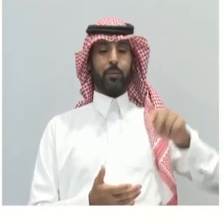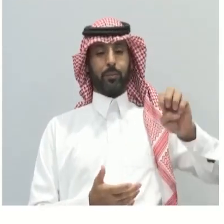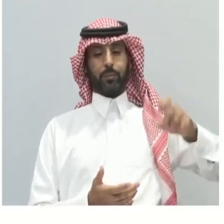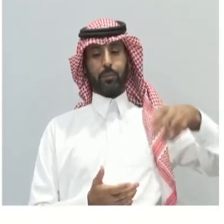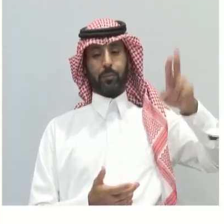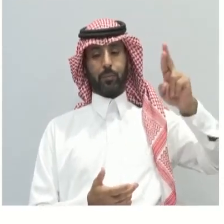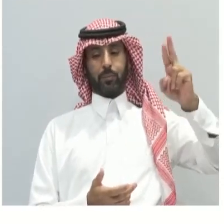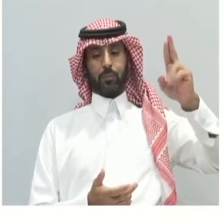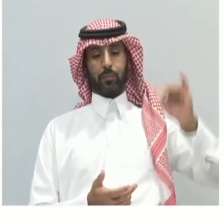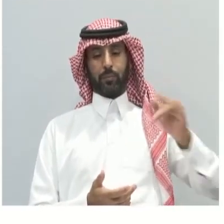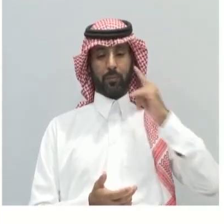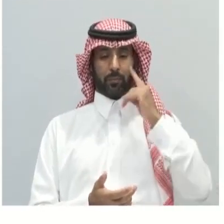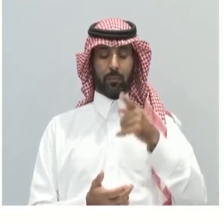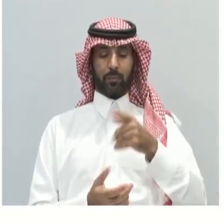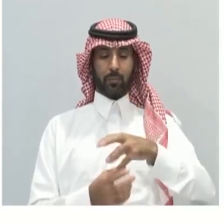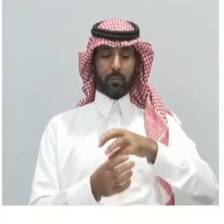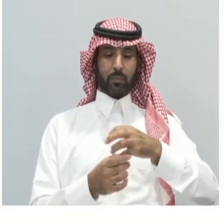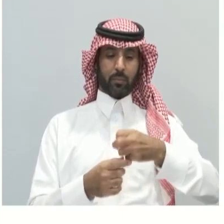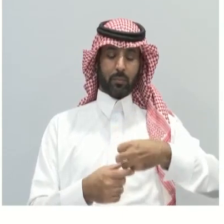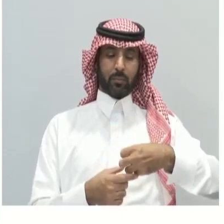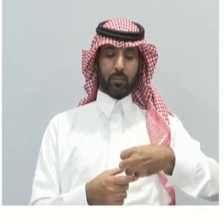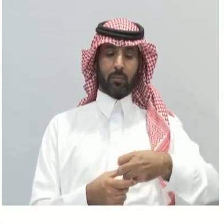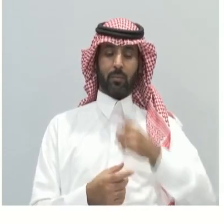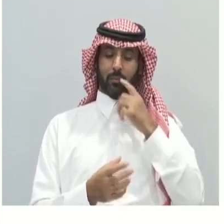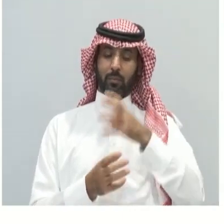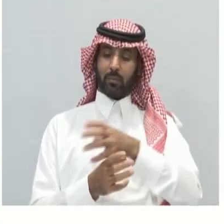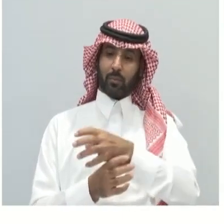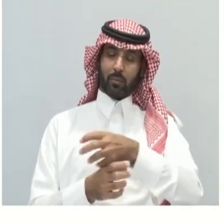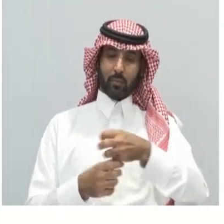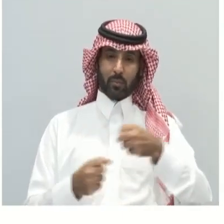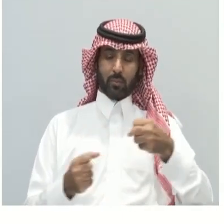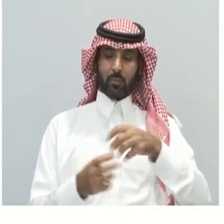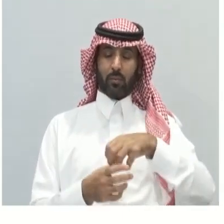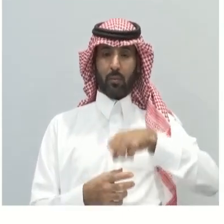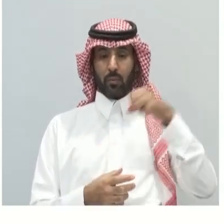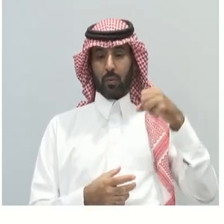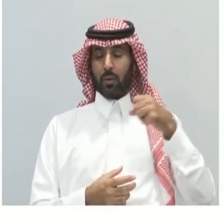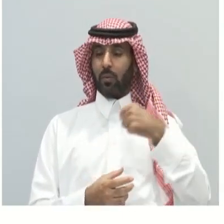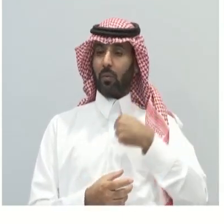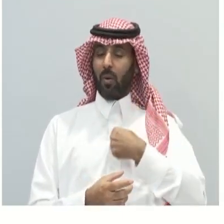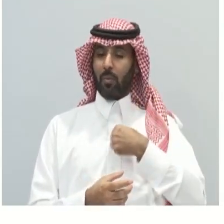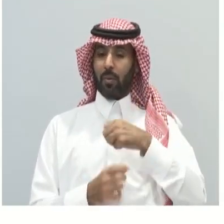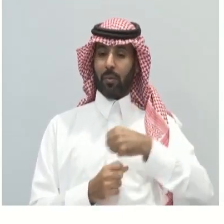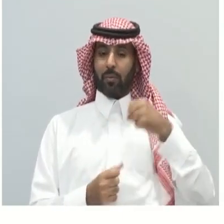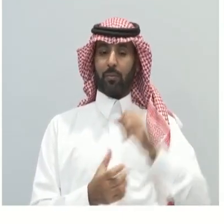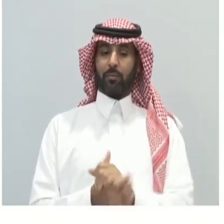me. Pay attention here. Terry opened it for me.